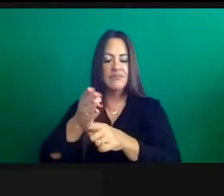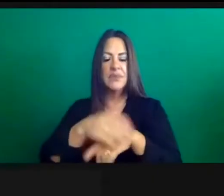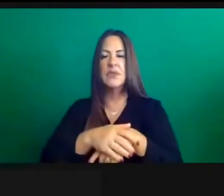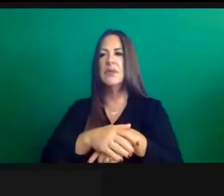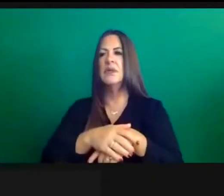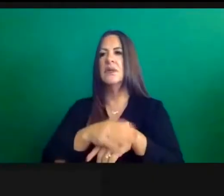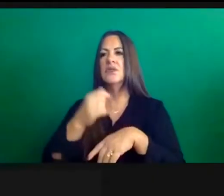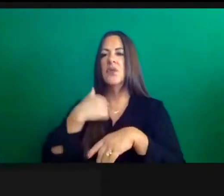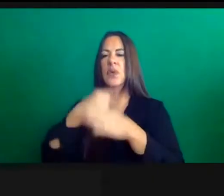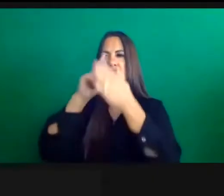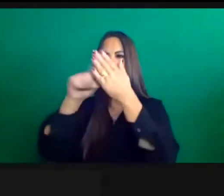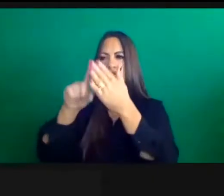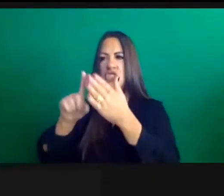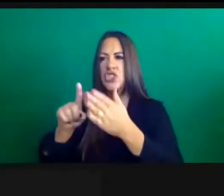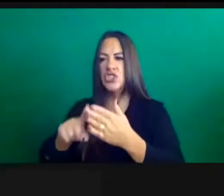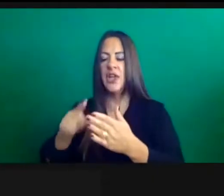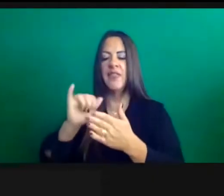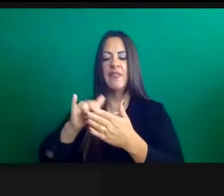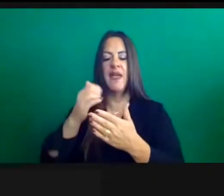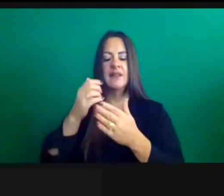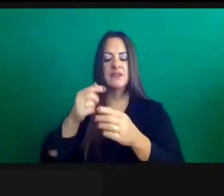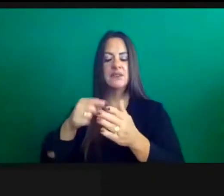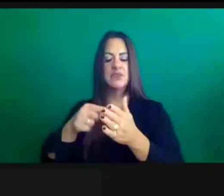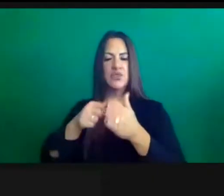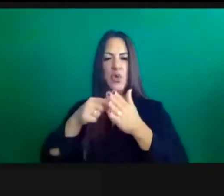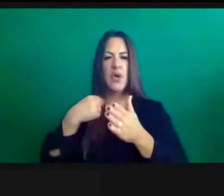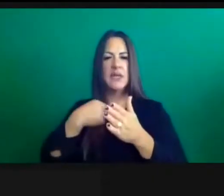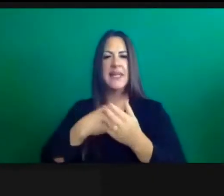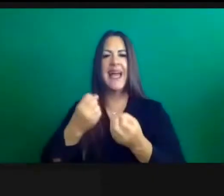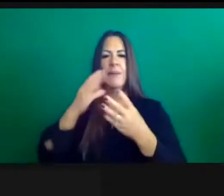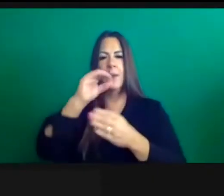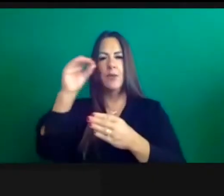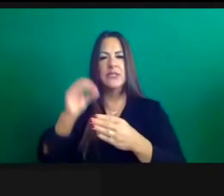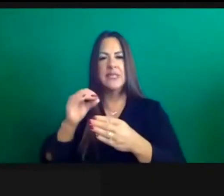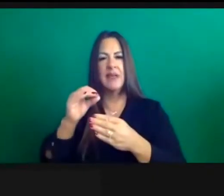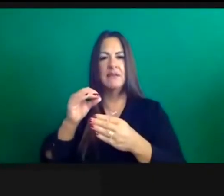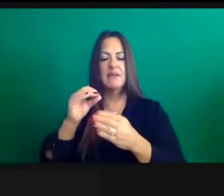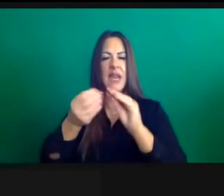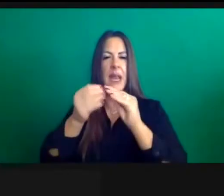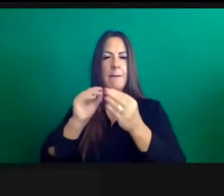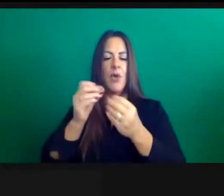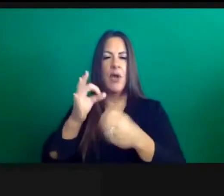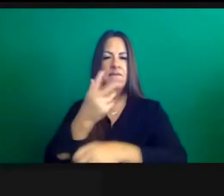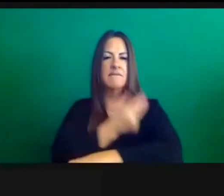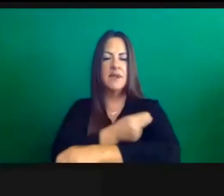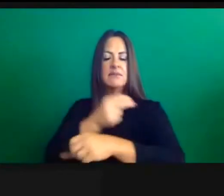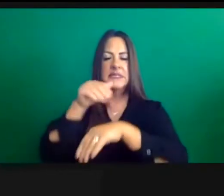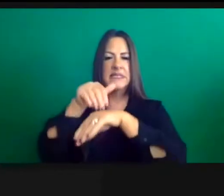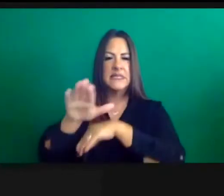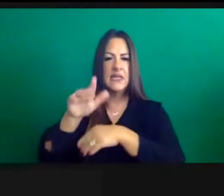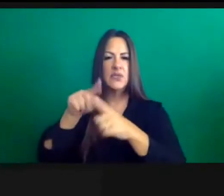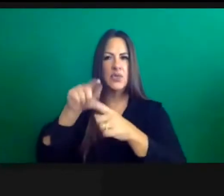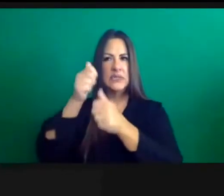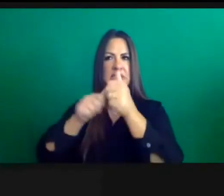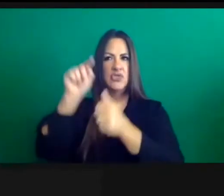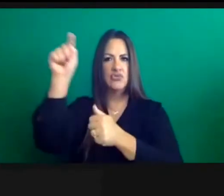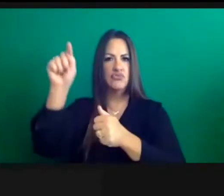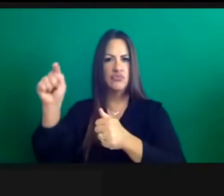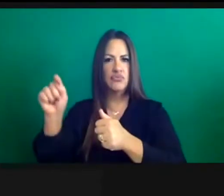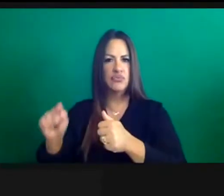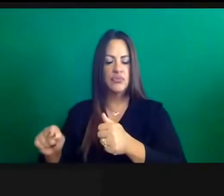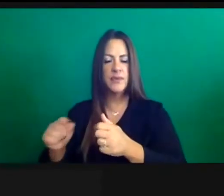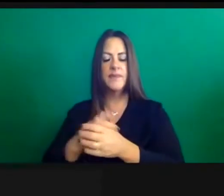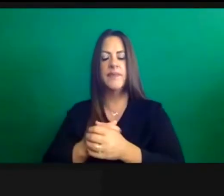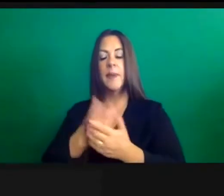facilities there, an over-representation of skilled nursing facilities and other congregate care facilities, you might